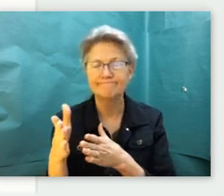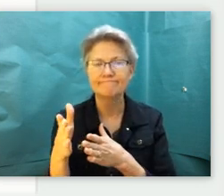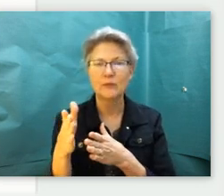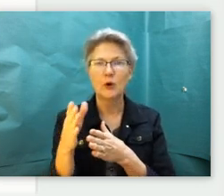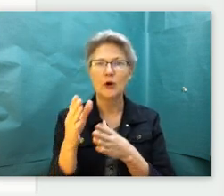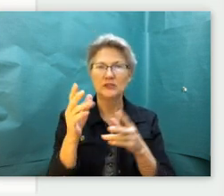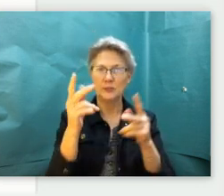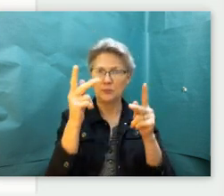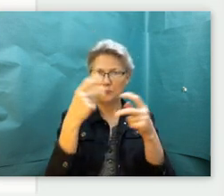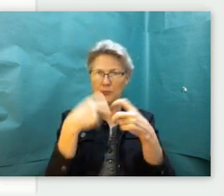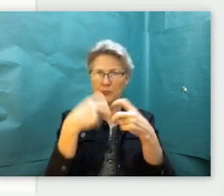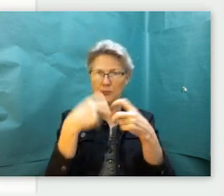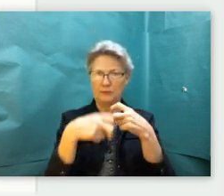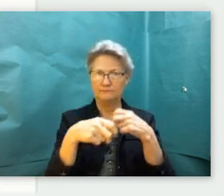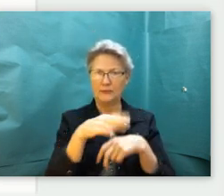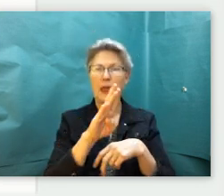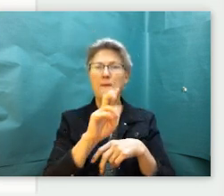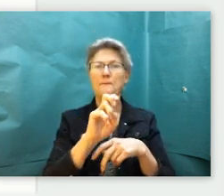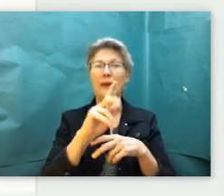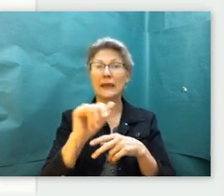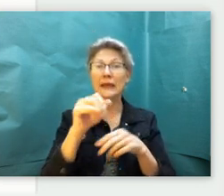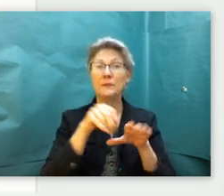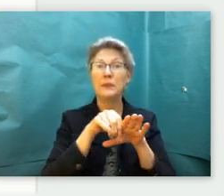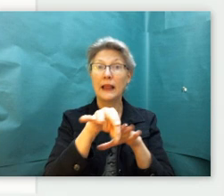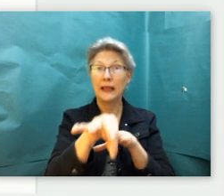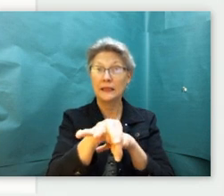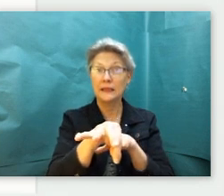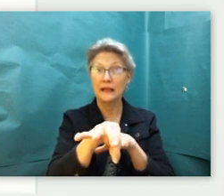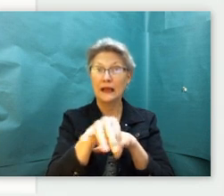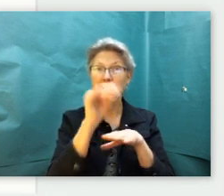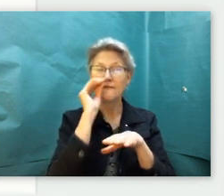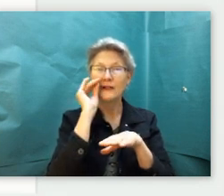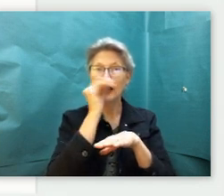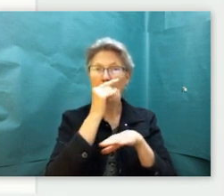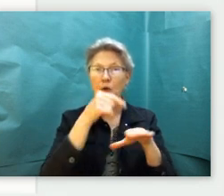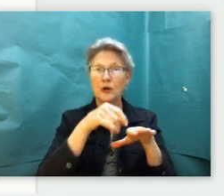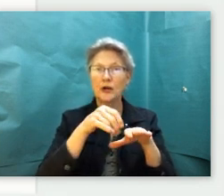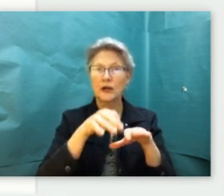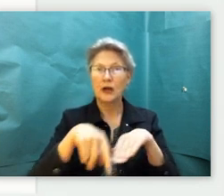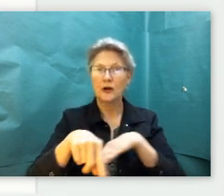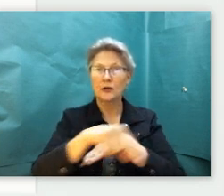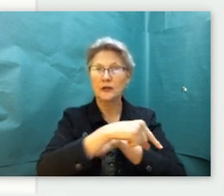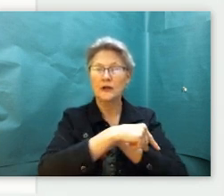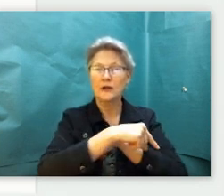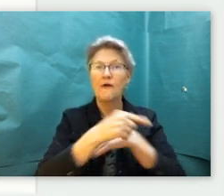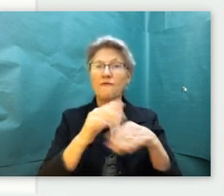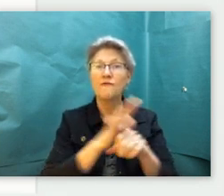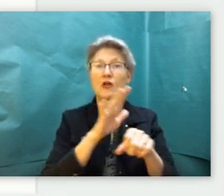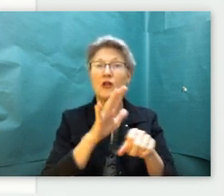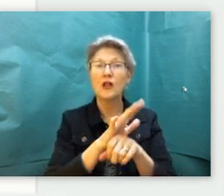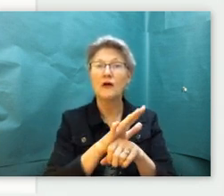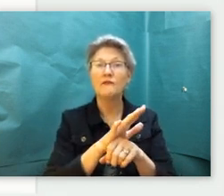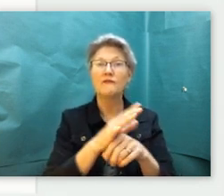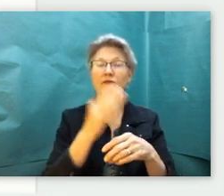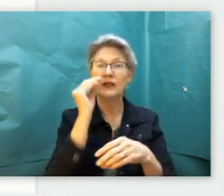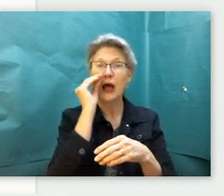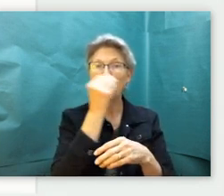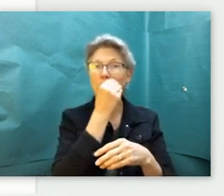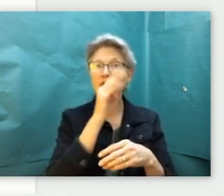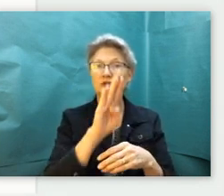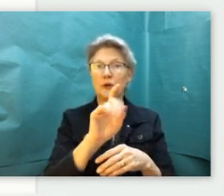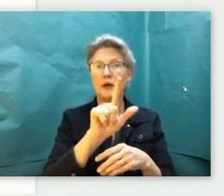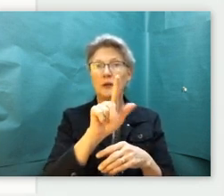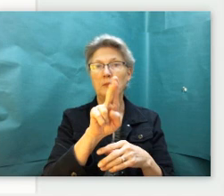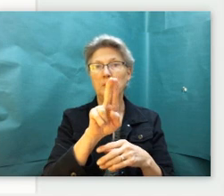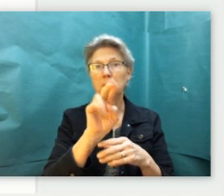Becky planted a flower garden full of bluebonnets. She used 9 kilograms of soil. How many